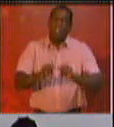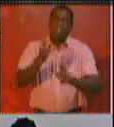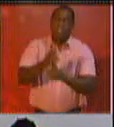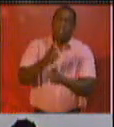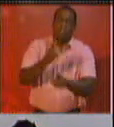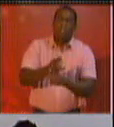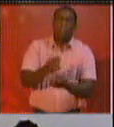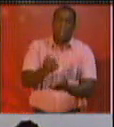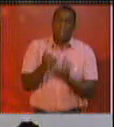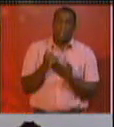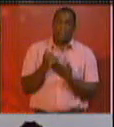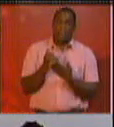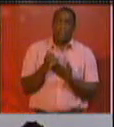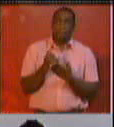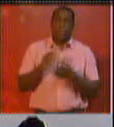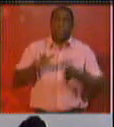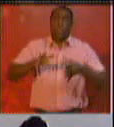News.